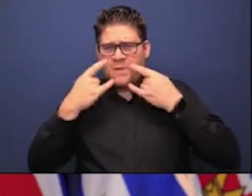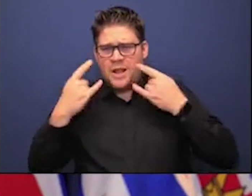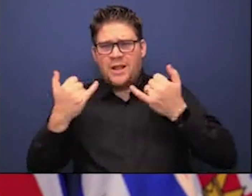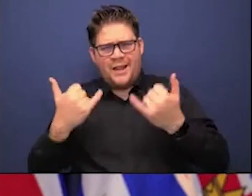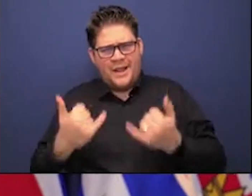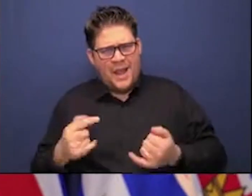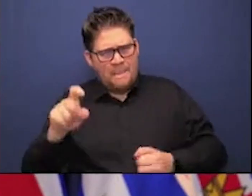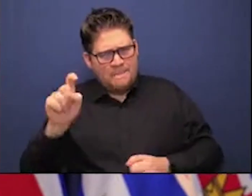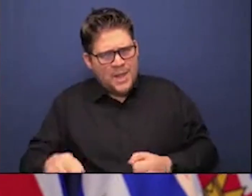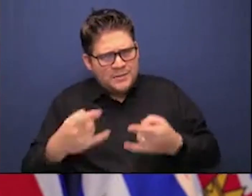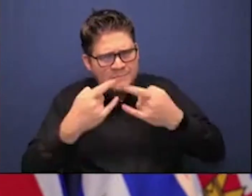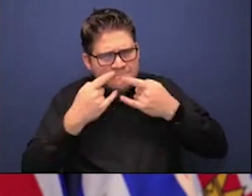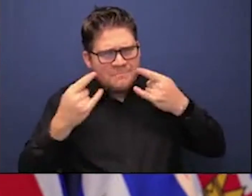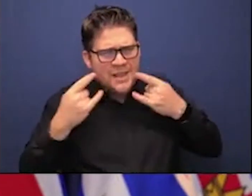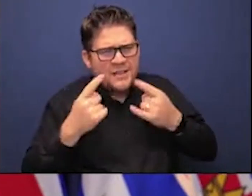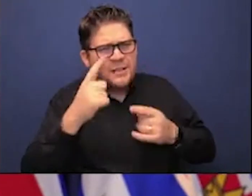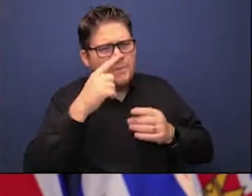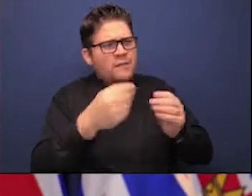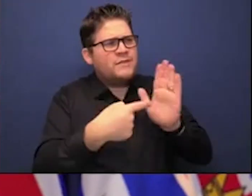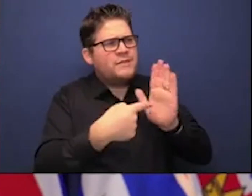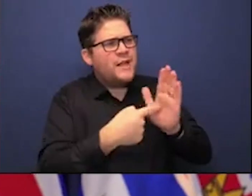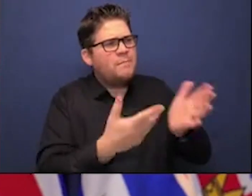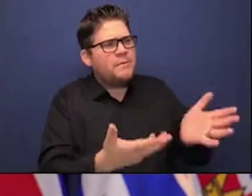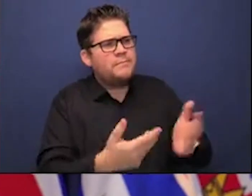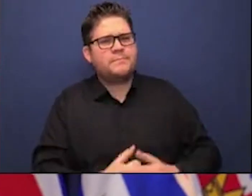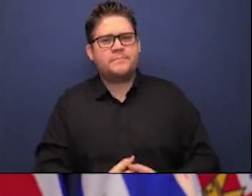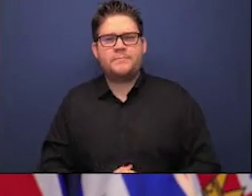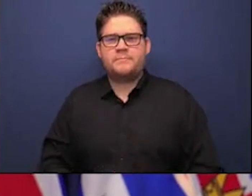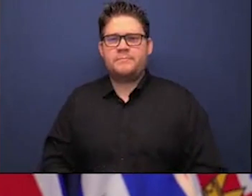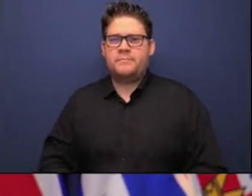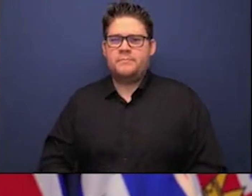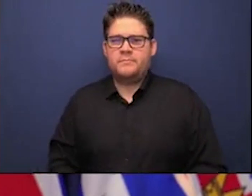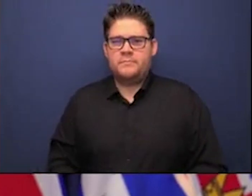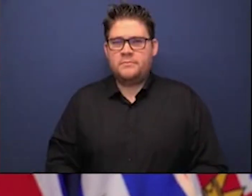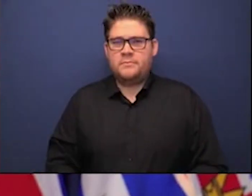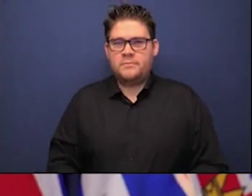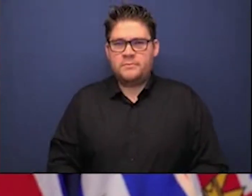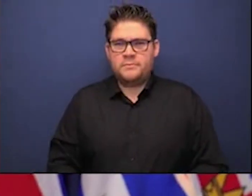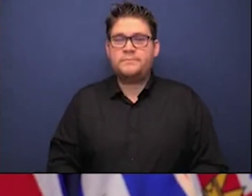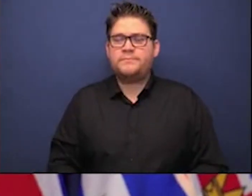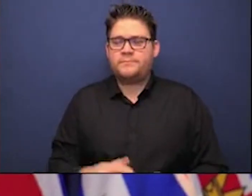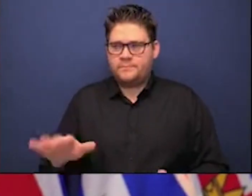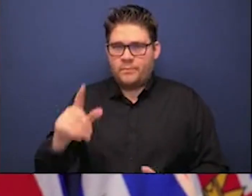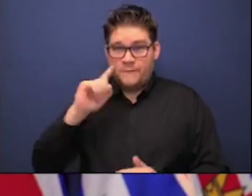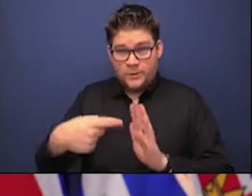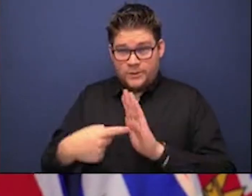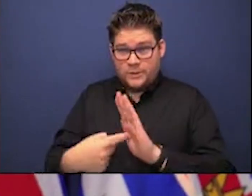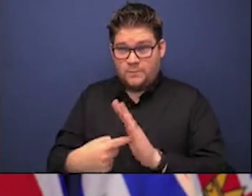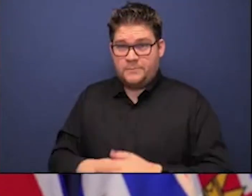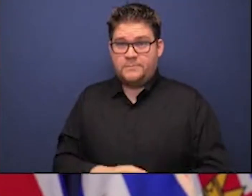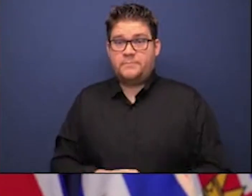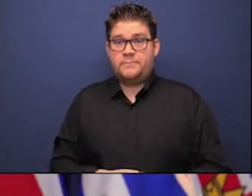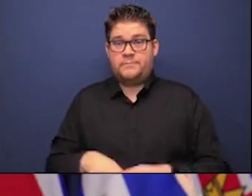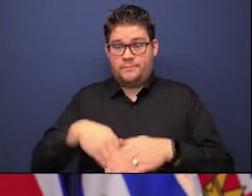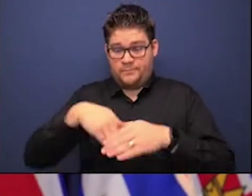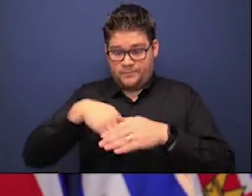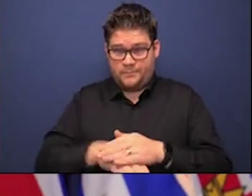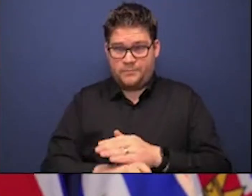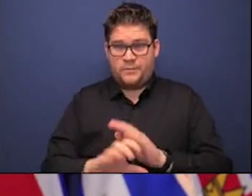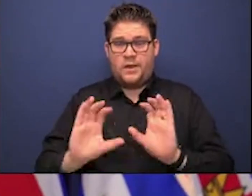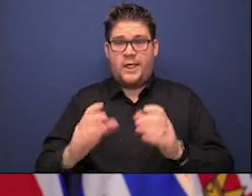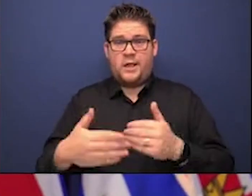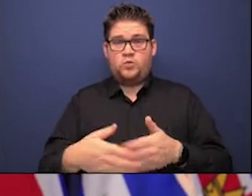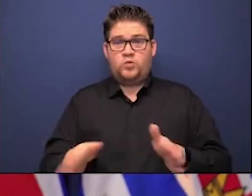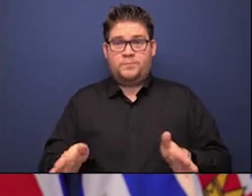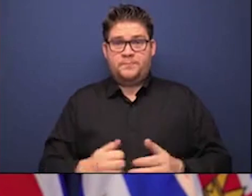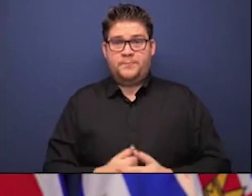Well, I would say when they will be required to wear a mask when they're entering their classroom or learning space, if they are engaged in